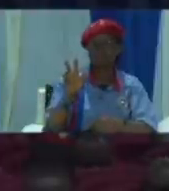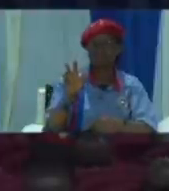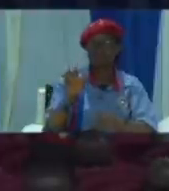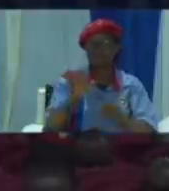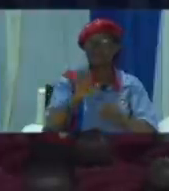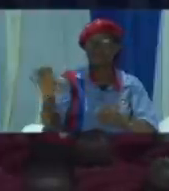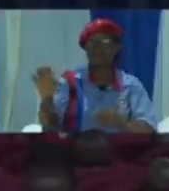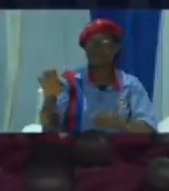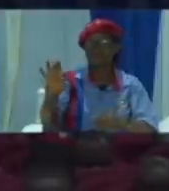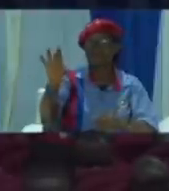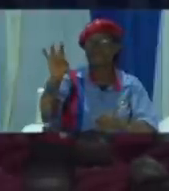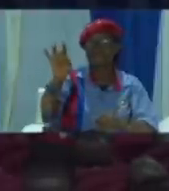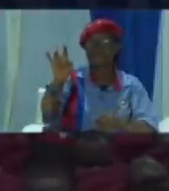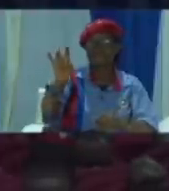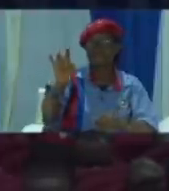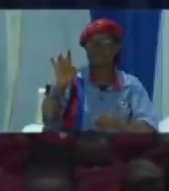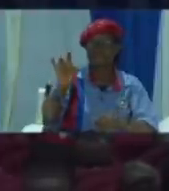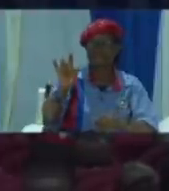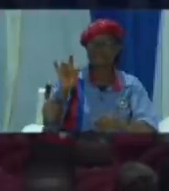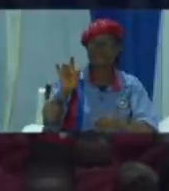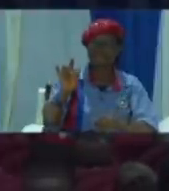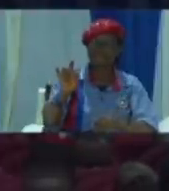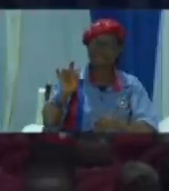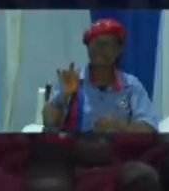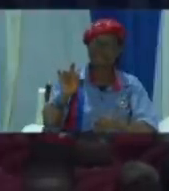verse 18.